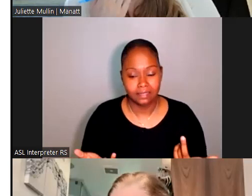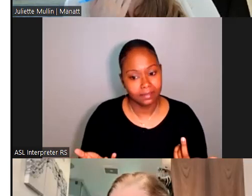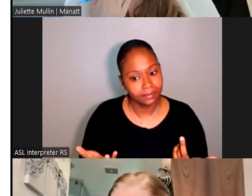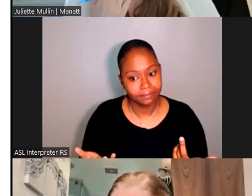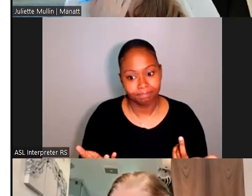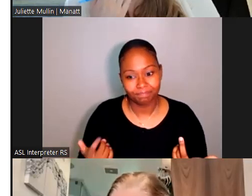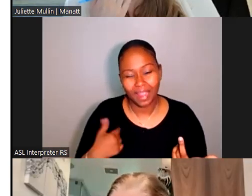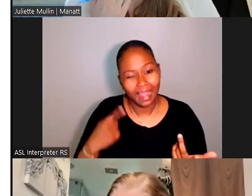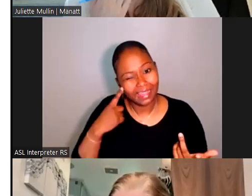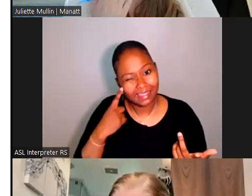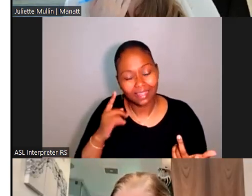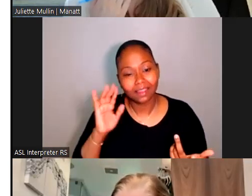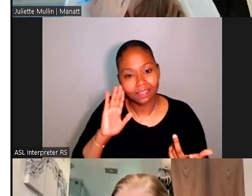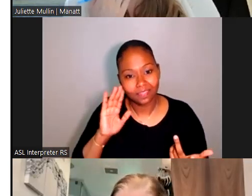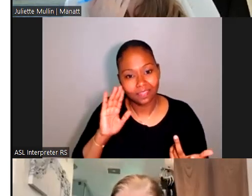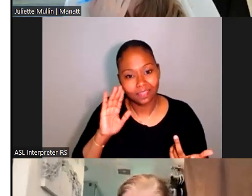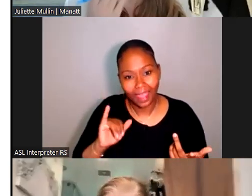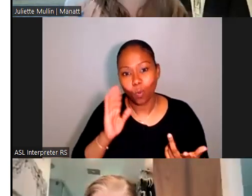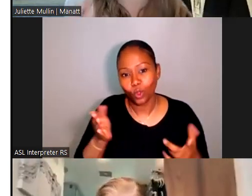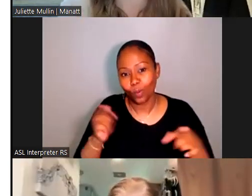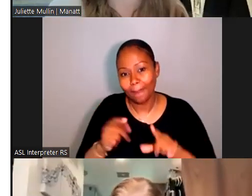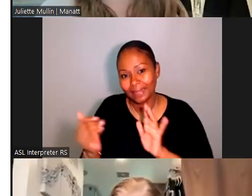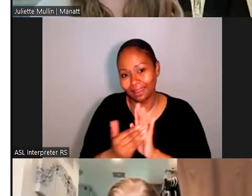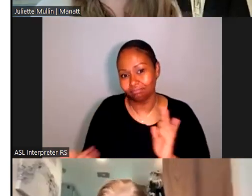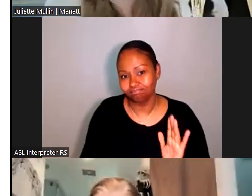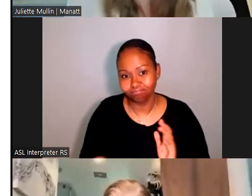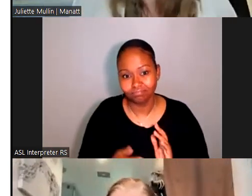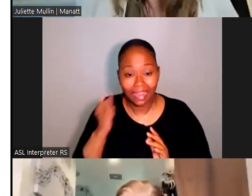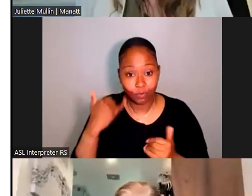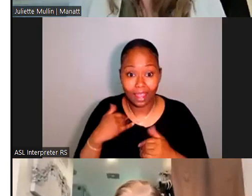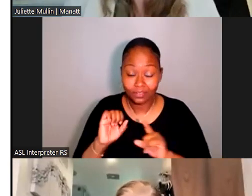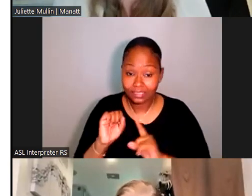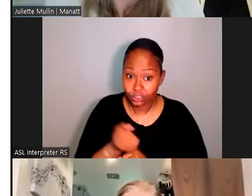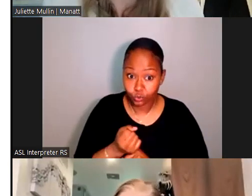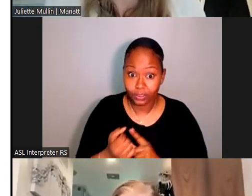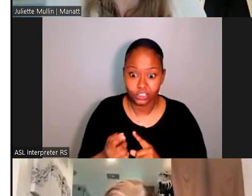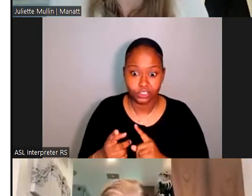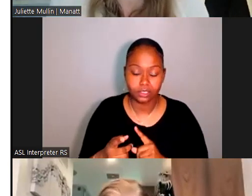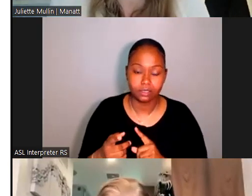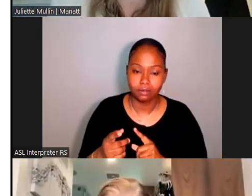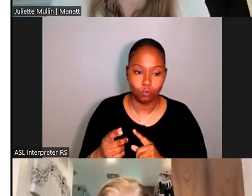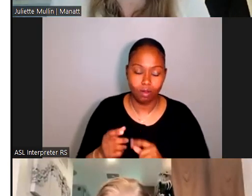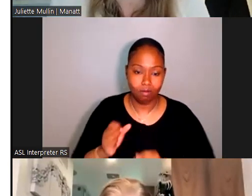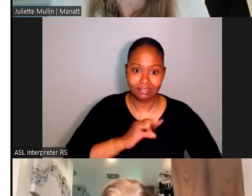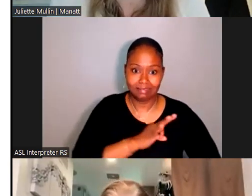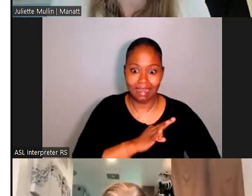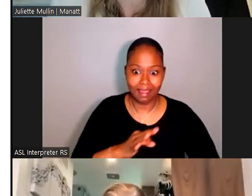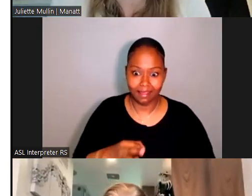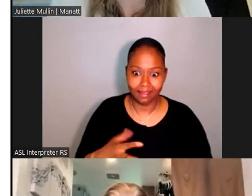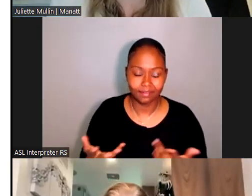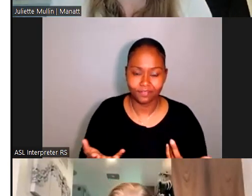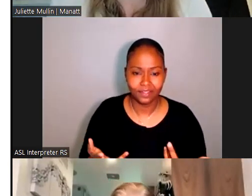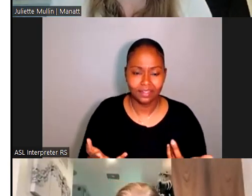I just think that's going to happen again. Like if we're in a situation where we're the support people, my mom can't wait 30 days for